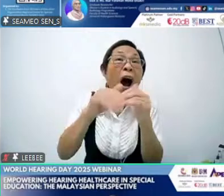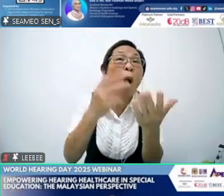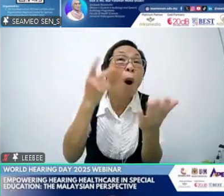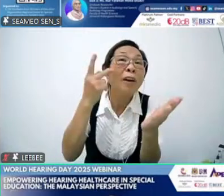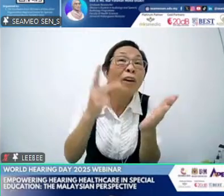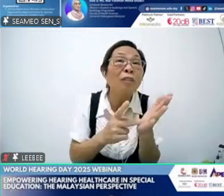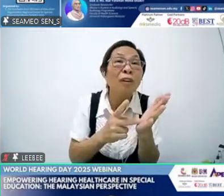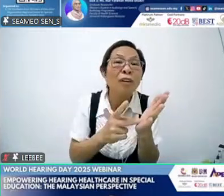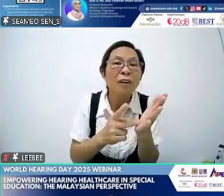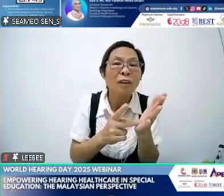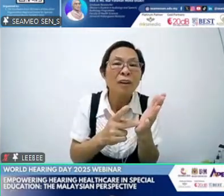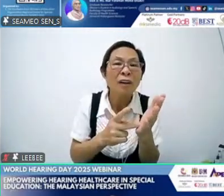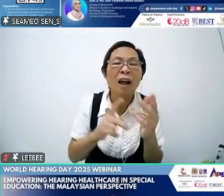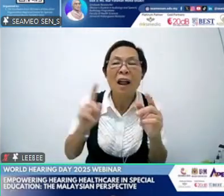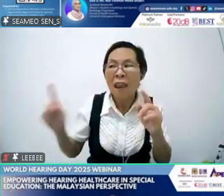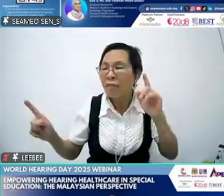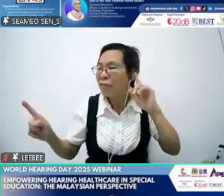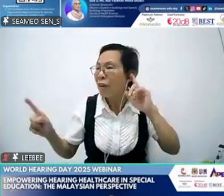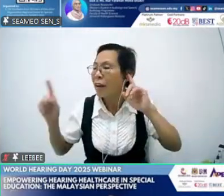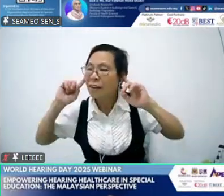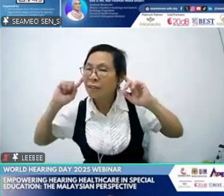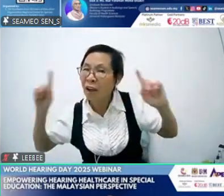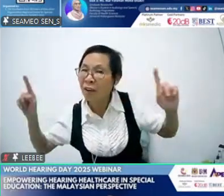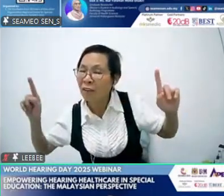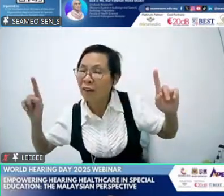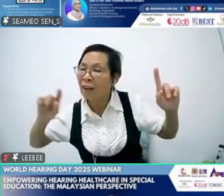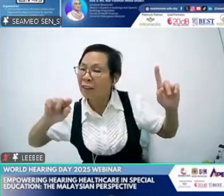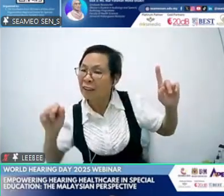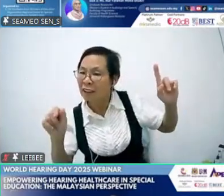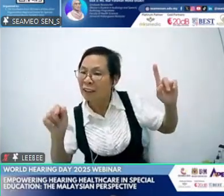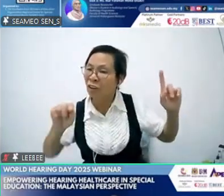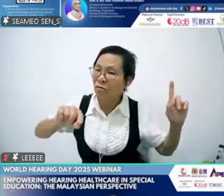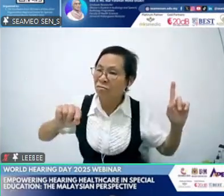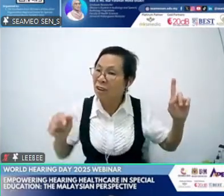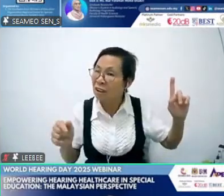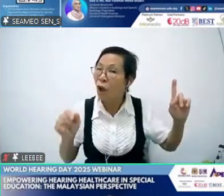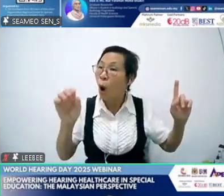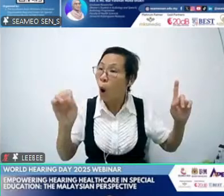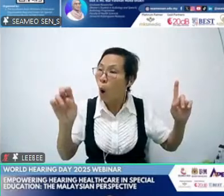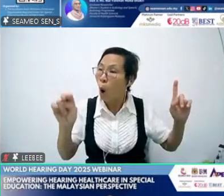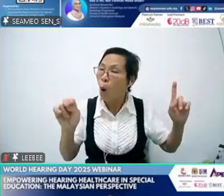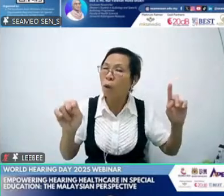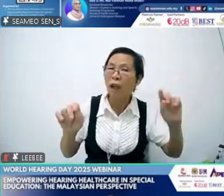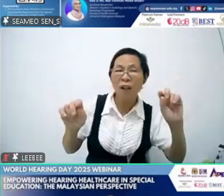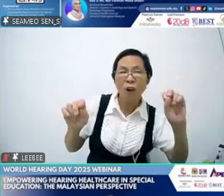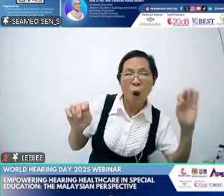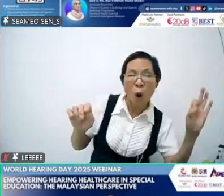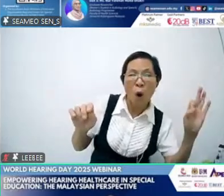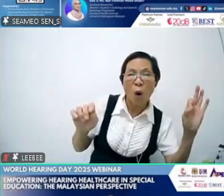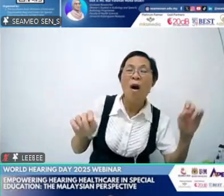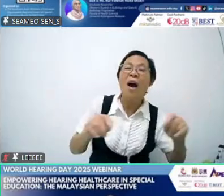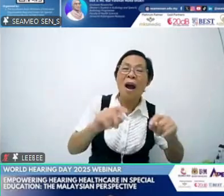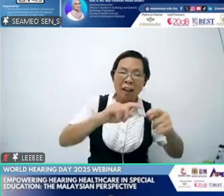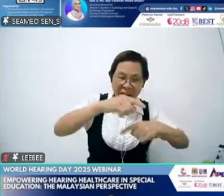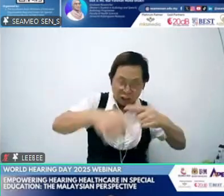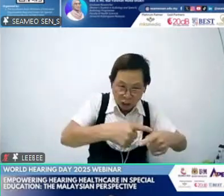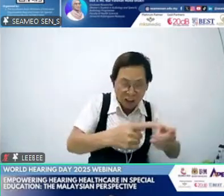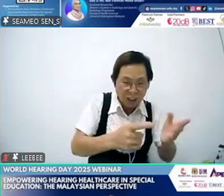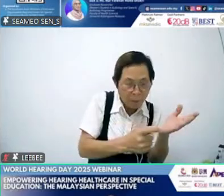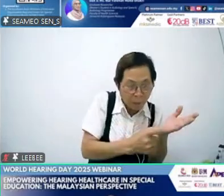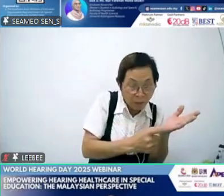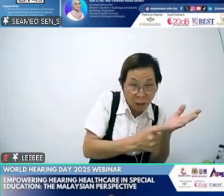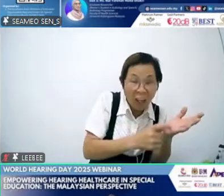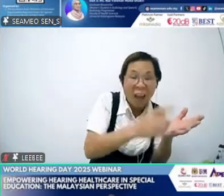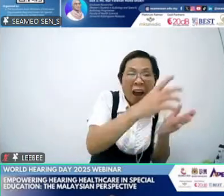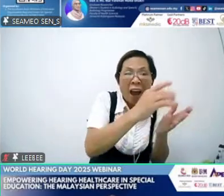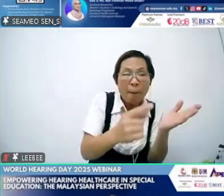left versus right hearing aids, how to turn and off the device, checking and replace the batteries, perform a listening check,